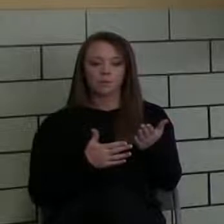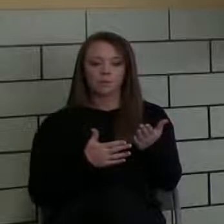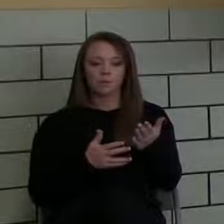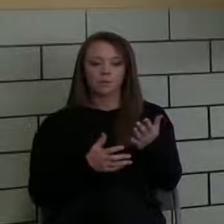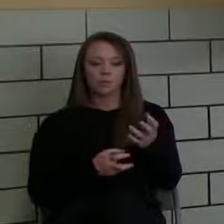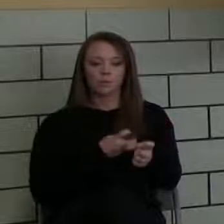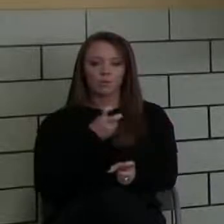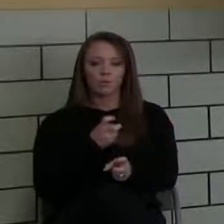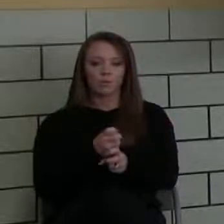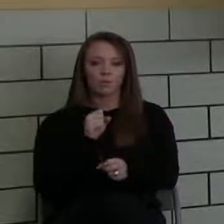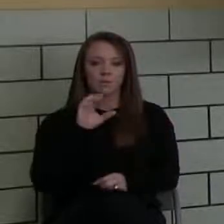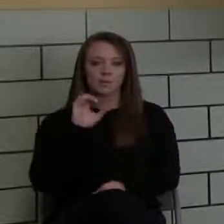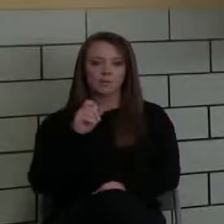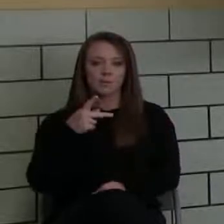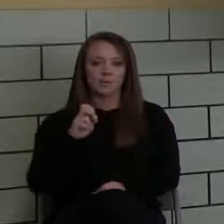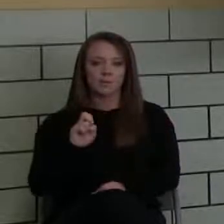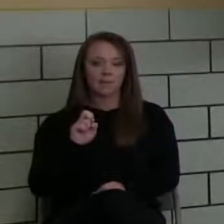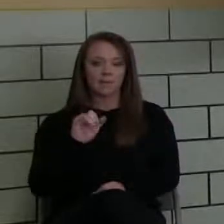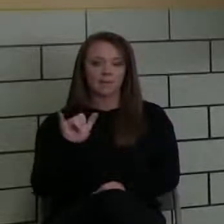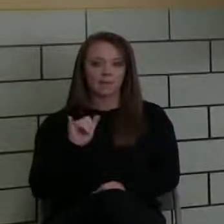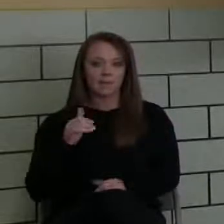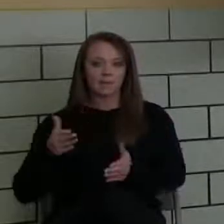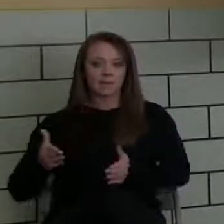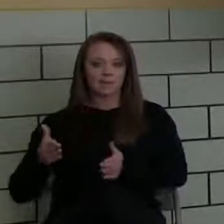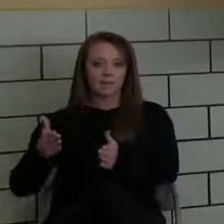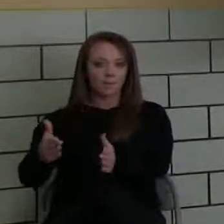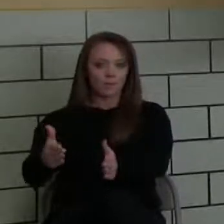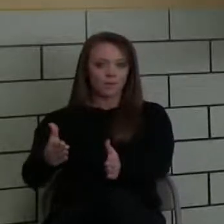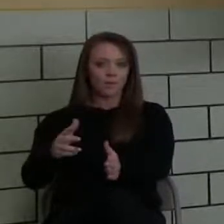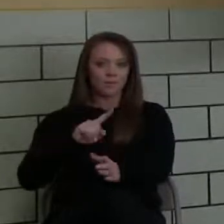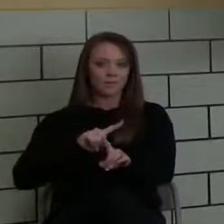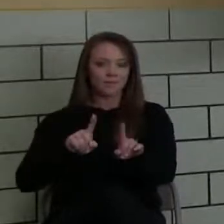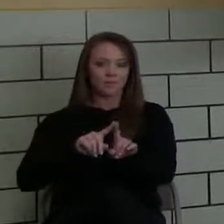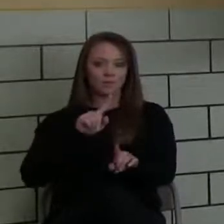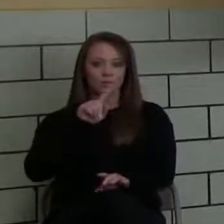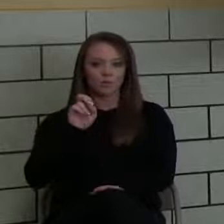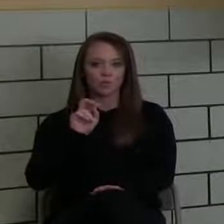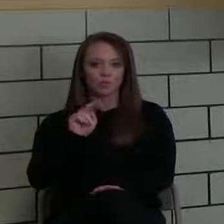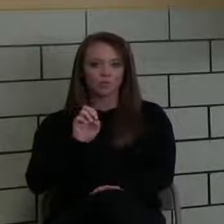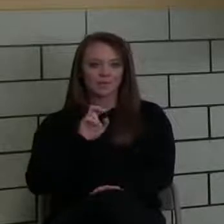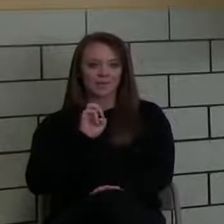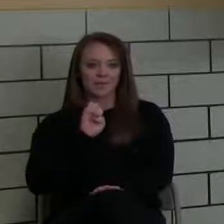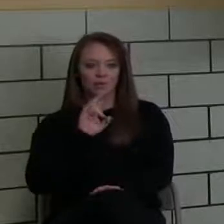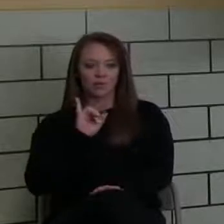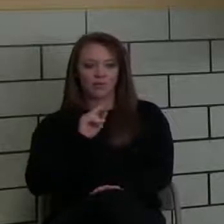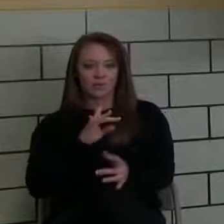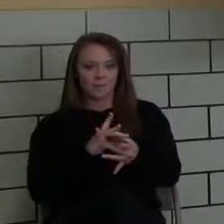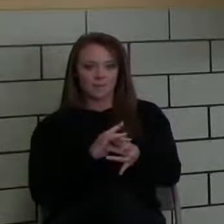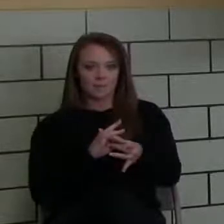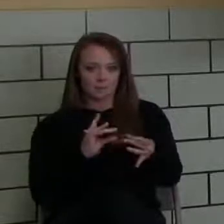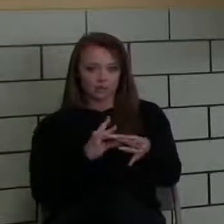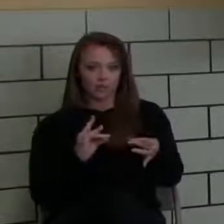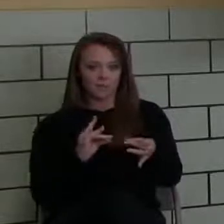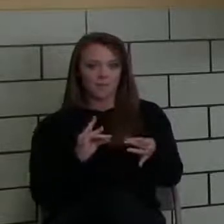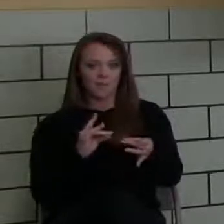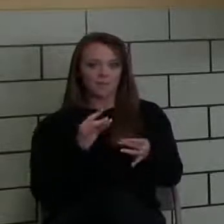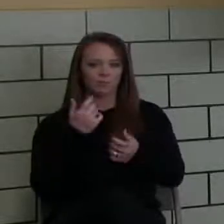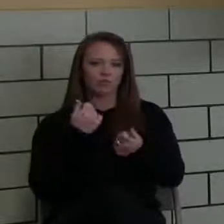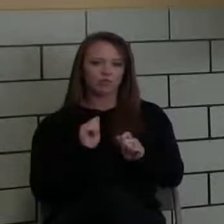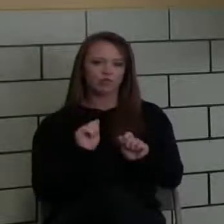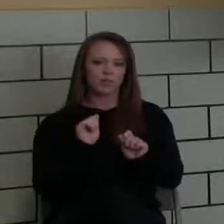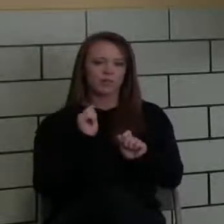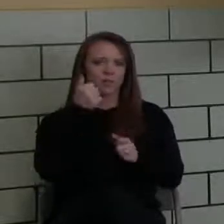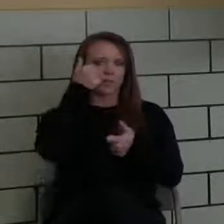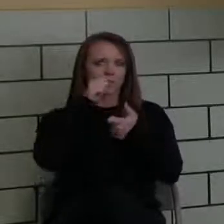hardscape elements, the sidewalks, those different zones that Aaron talked about, we try to keep that in mind as we go through this so that those